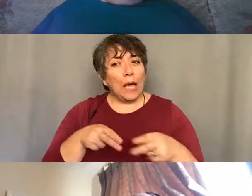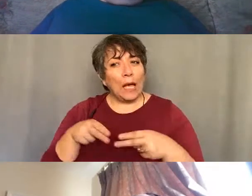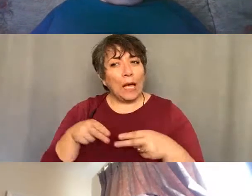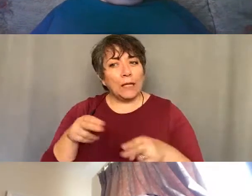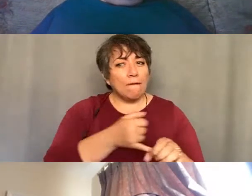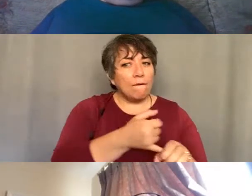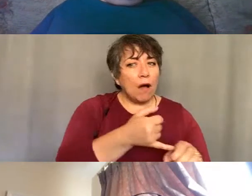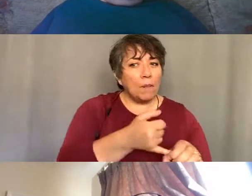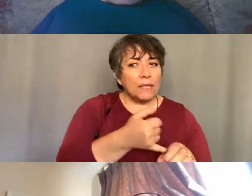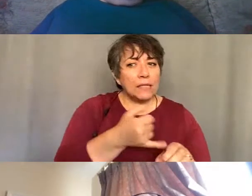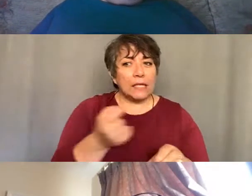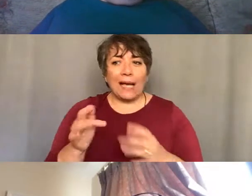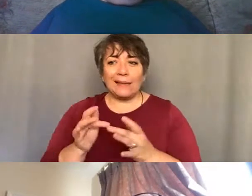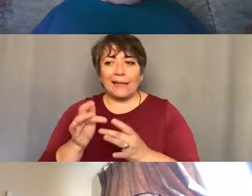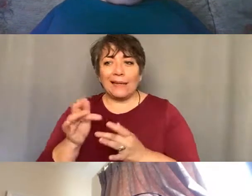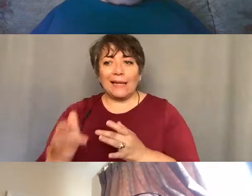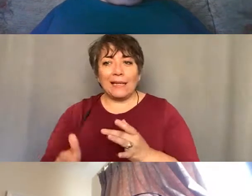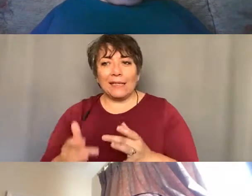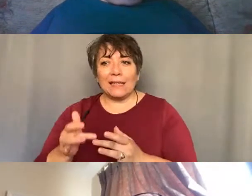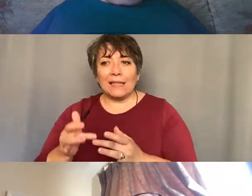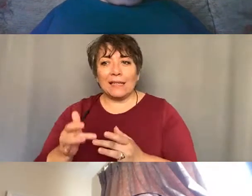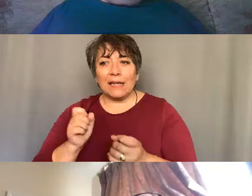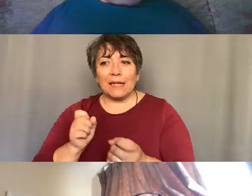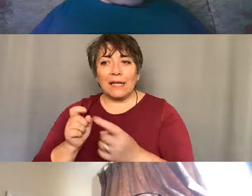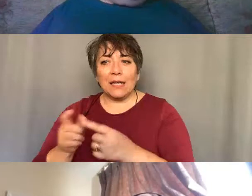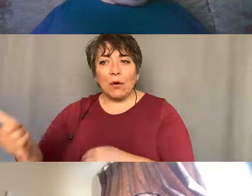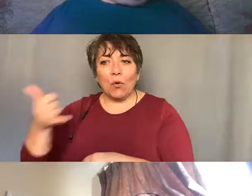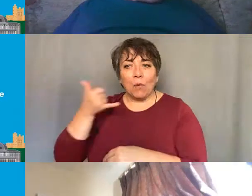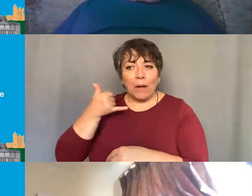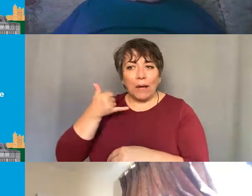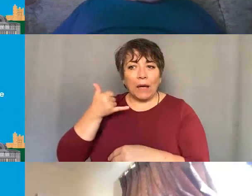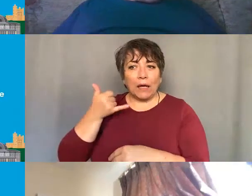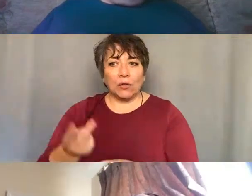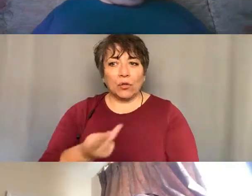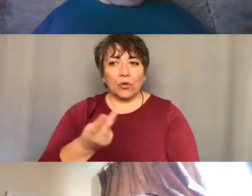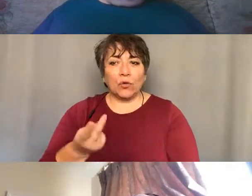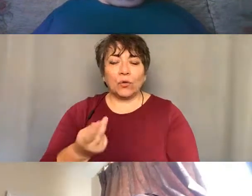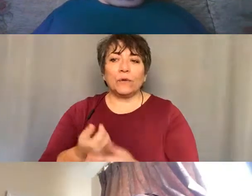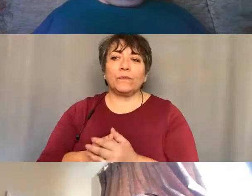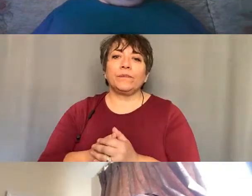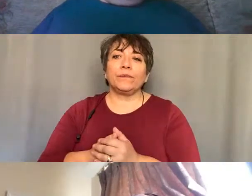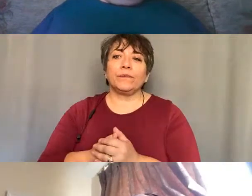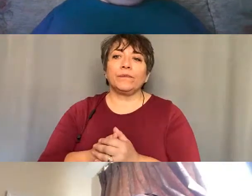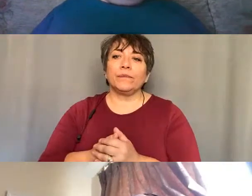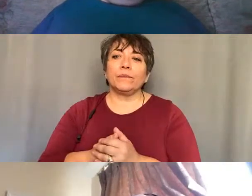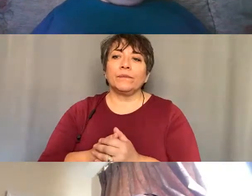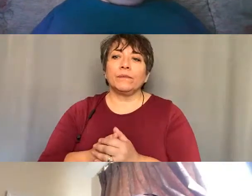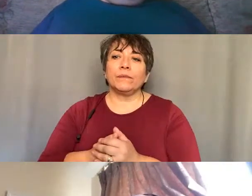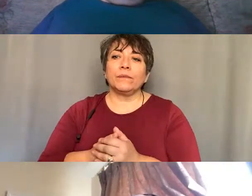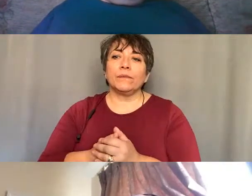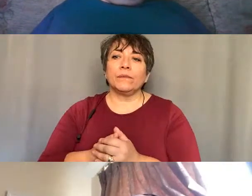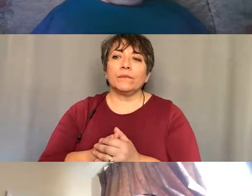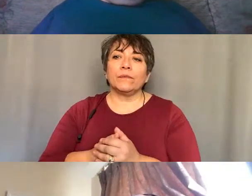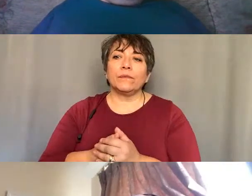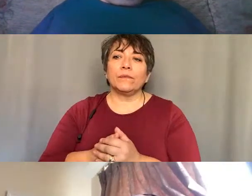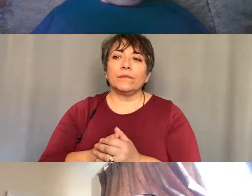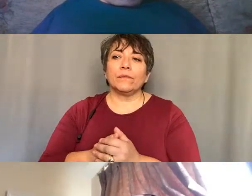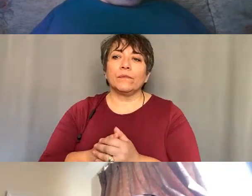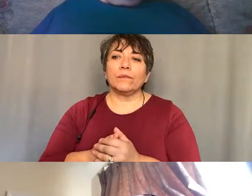Thank you very much, Tracy. Linda, did you want to come in there, or do you want me to move on to the next question? No,